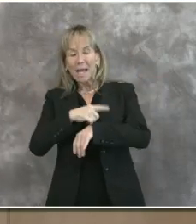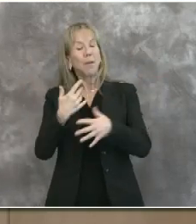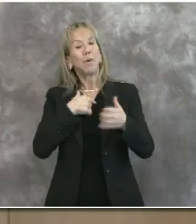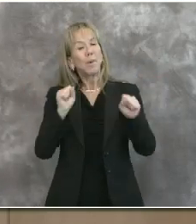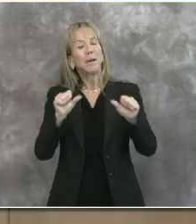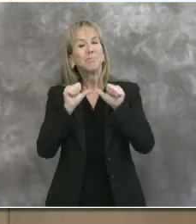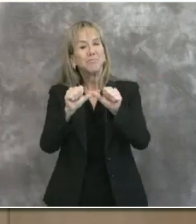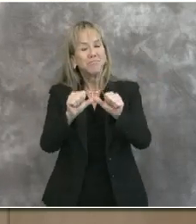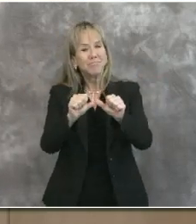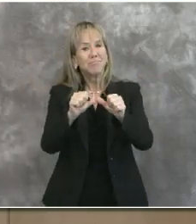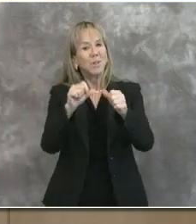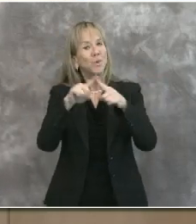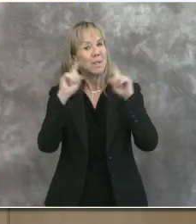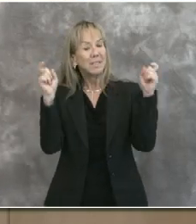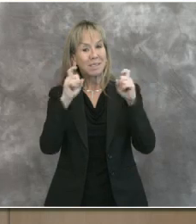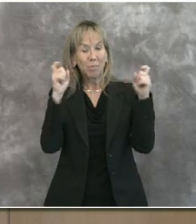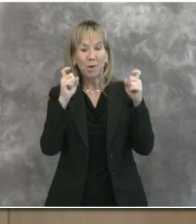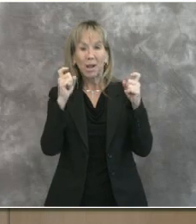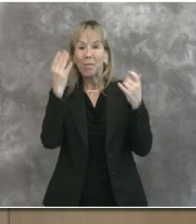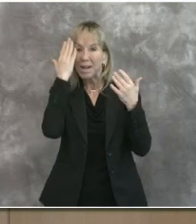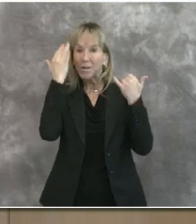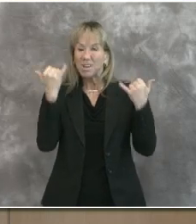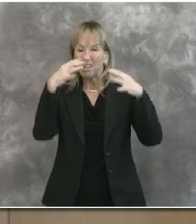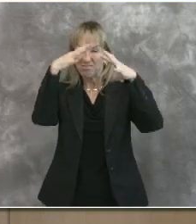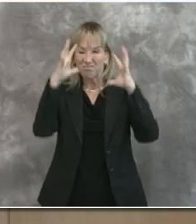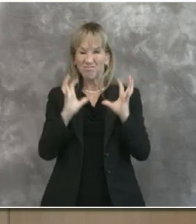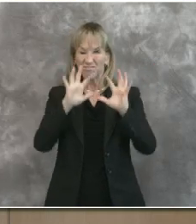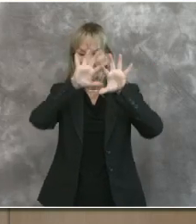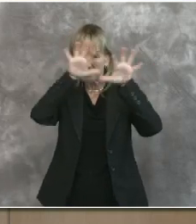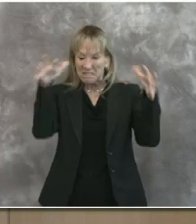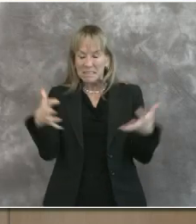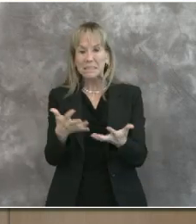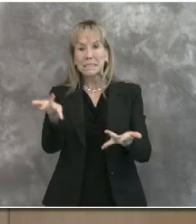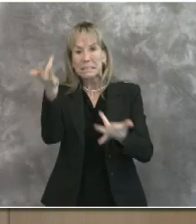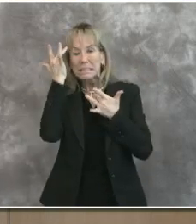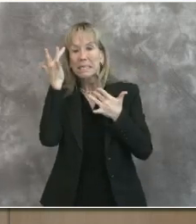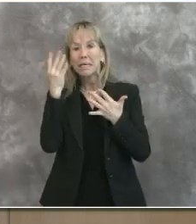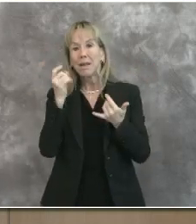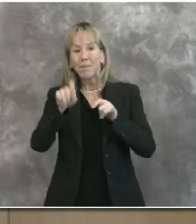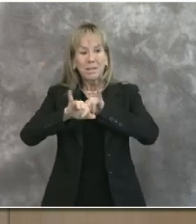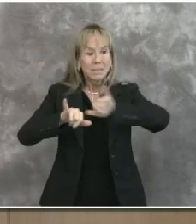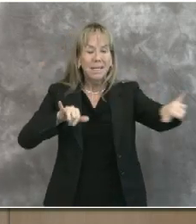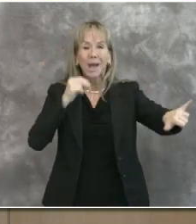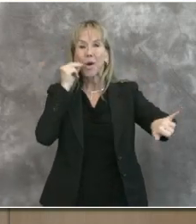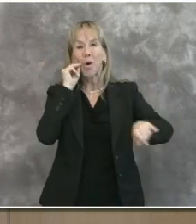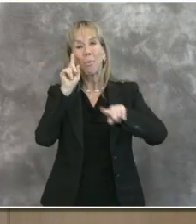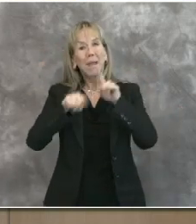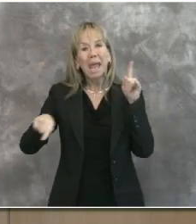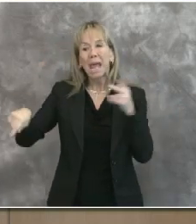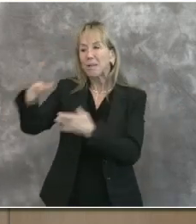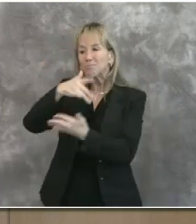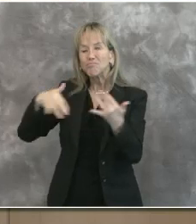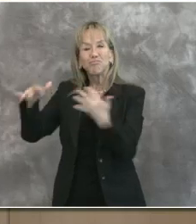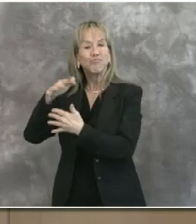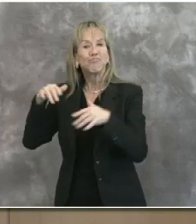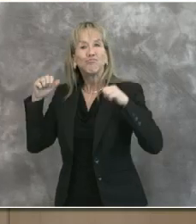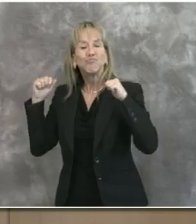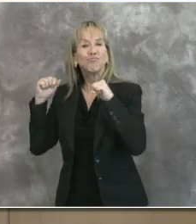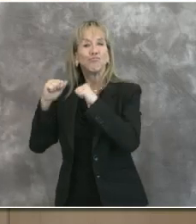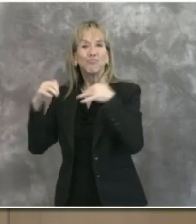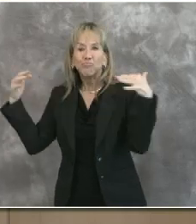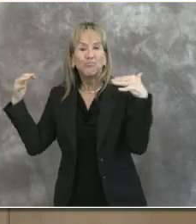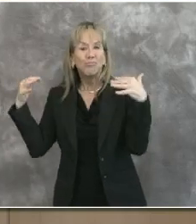pandemic and the necessity to stay at home and avoid large gatherings. But there are small things we can all do right